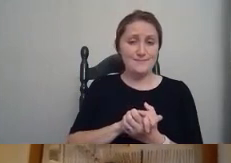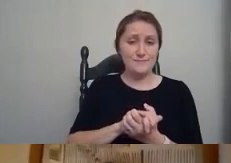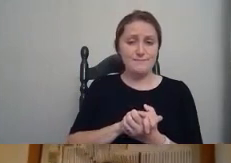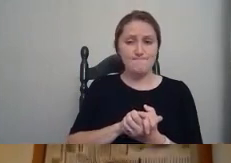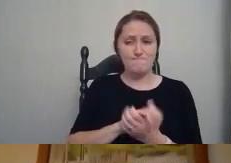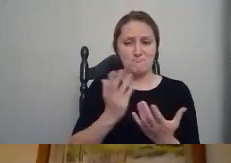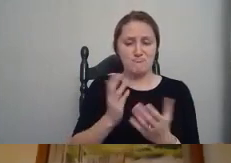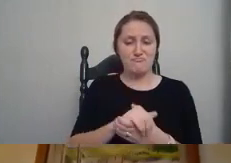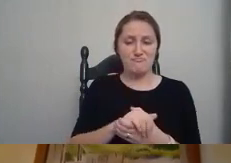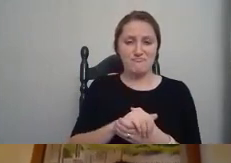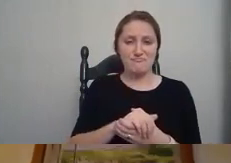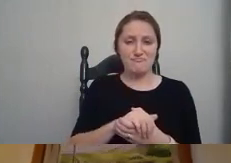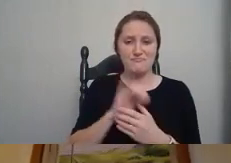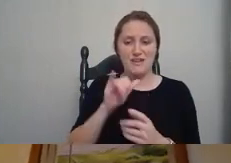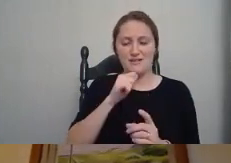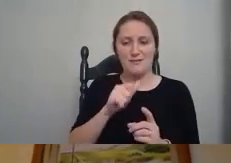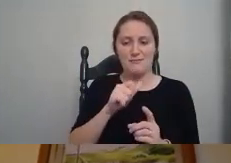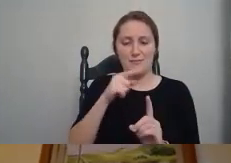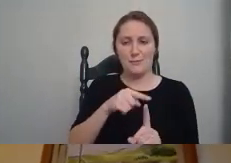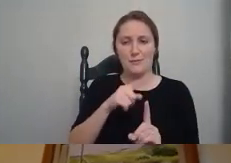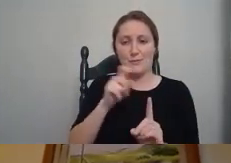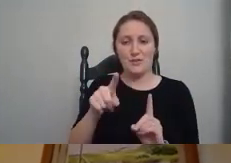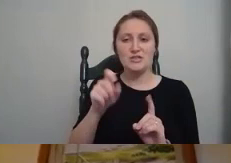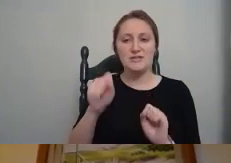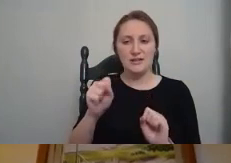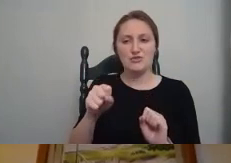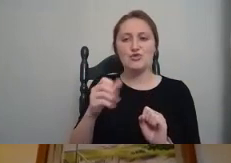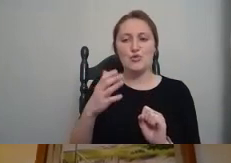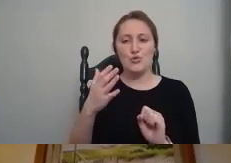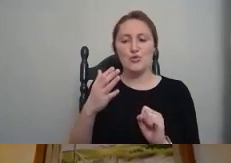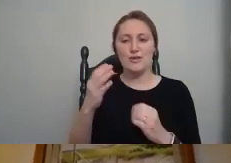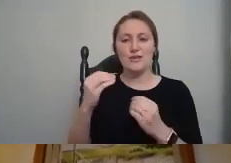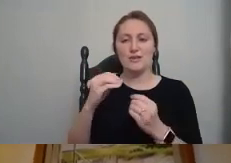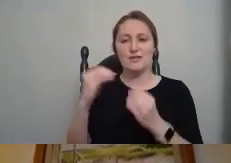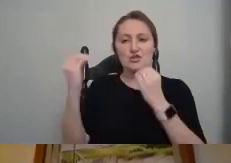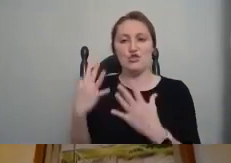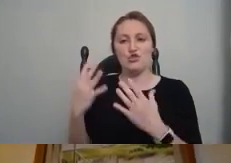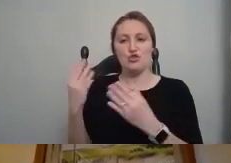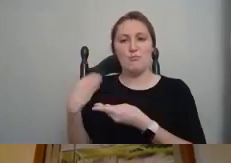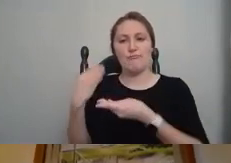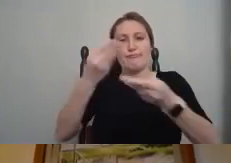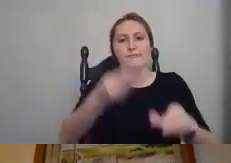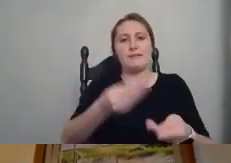Yeah. Oh, that's not what the question's saying. So there was some kind of a handoff, and